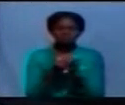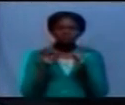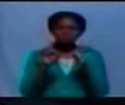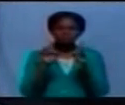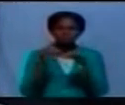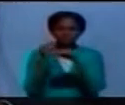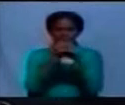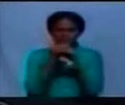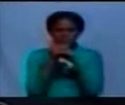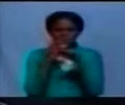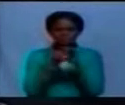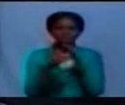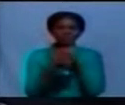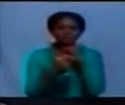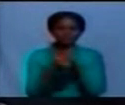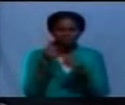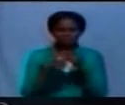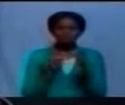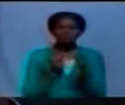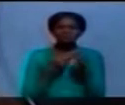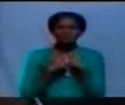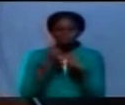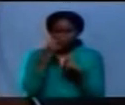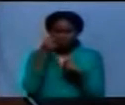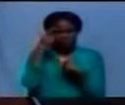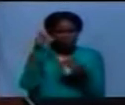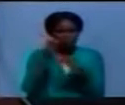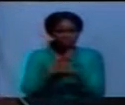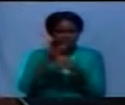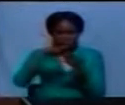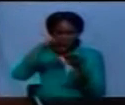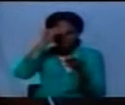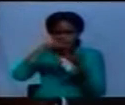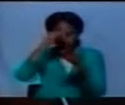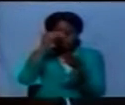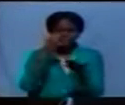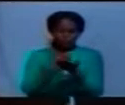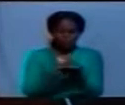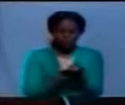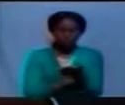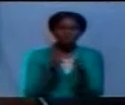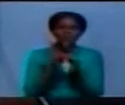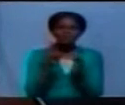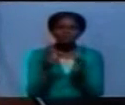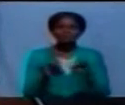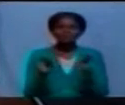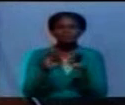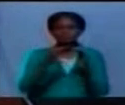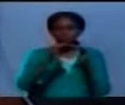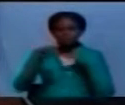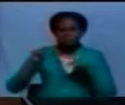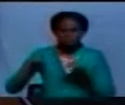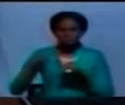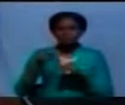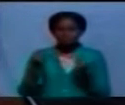in the country. And what we have noticed is that for business studies, the curriculum has really been tuned to the needs of the current